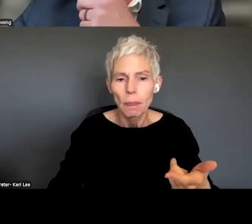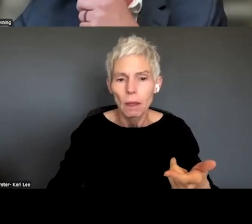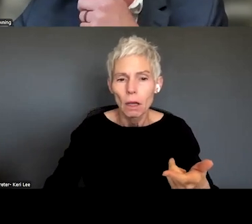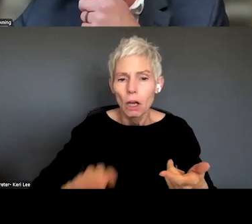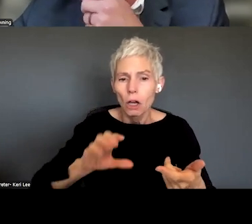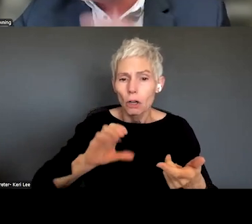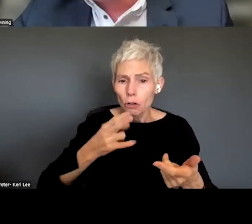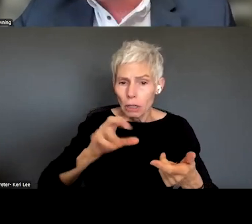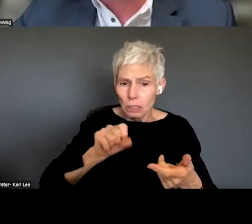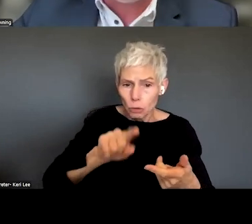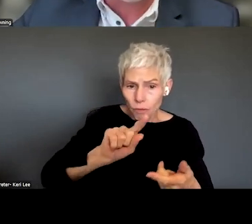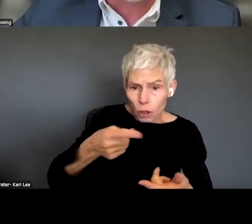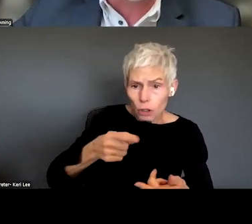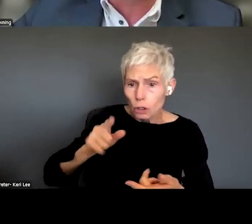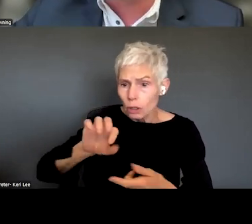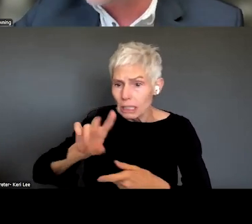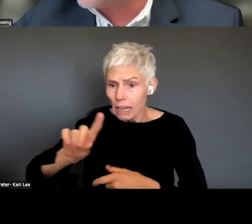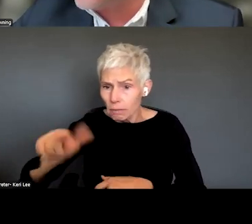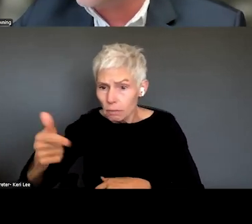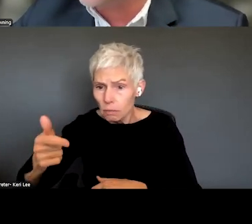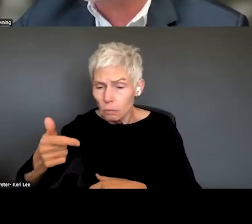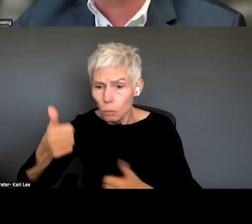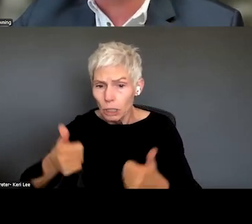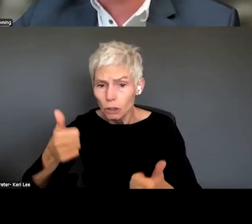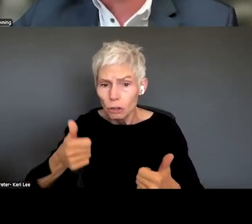I believe it's you first. So we're going to have features